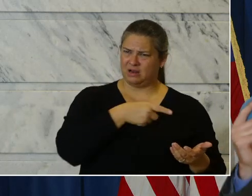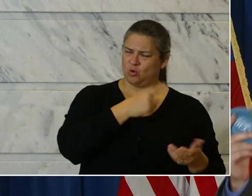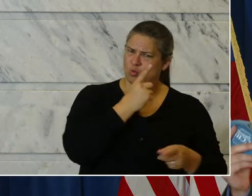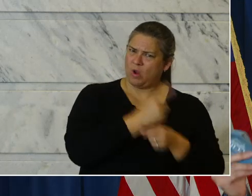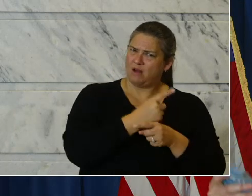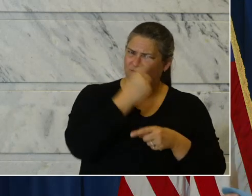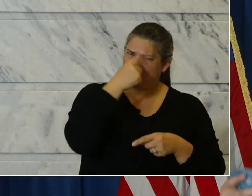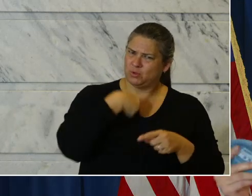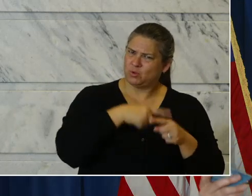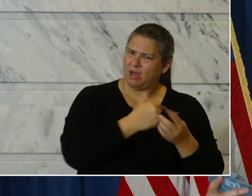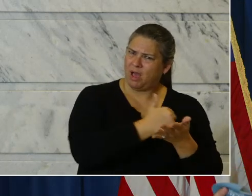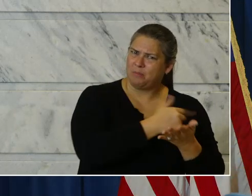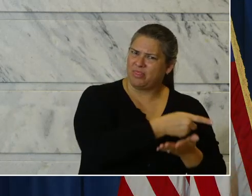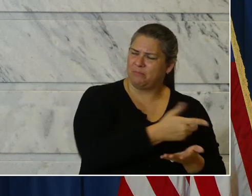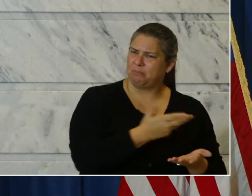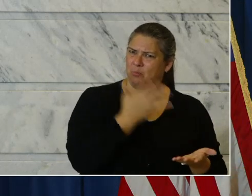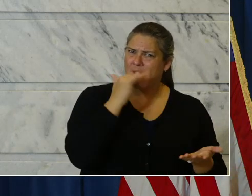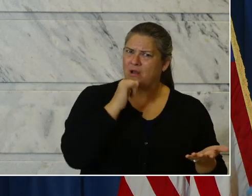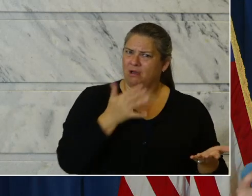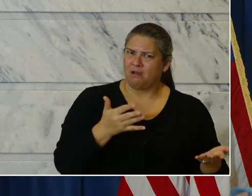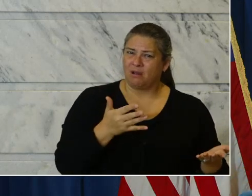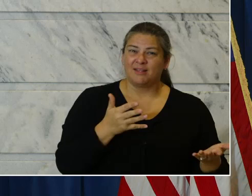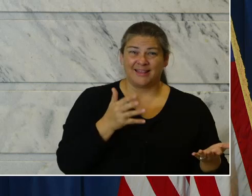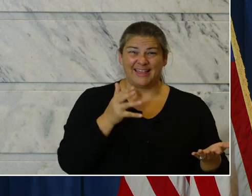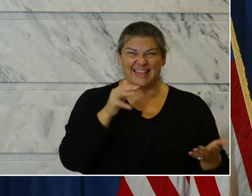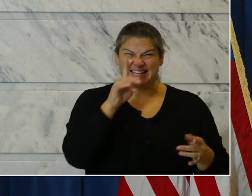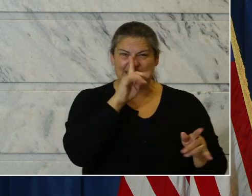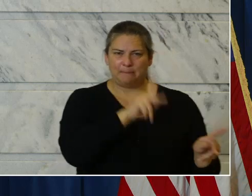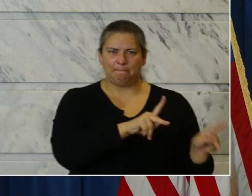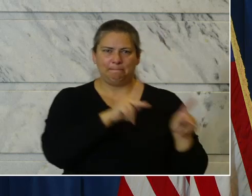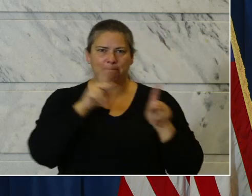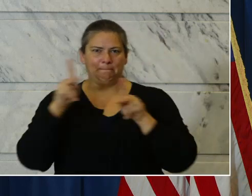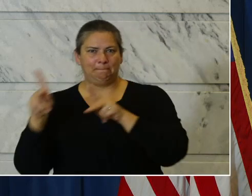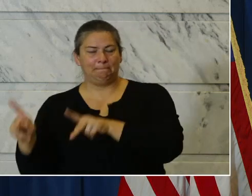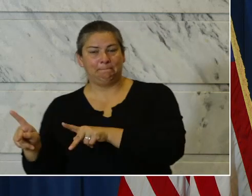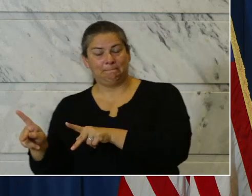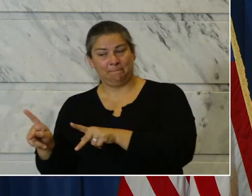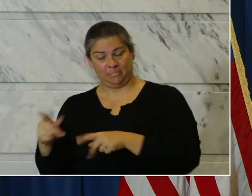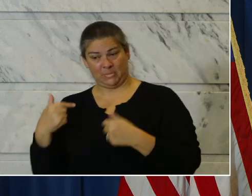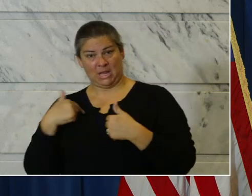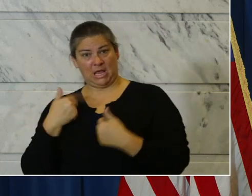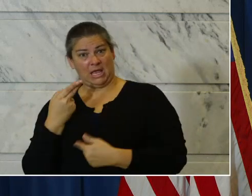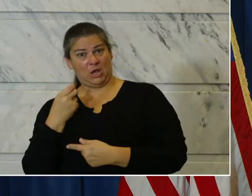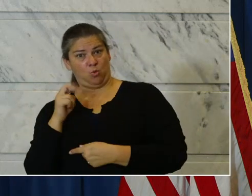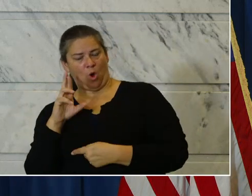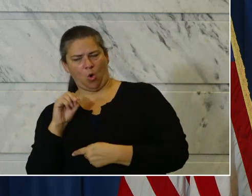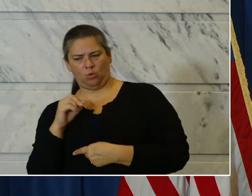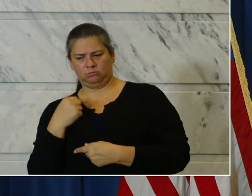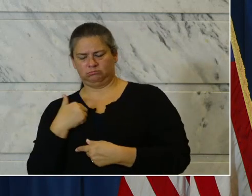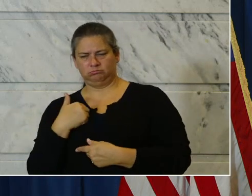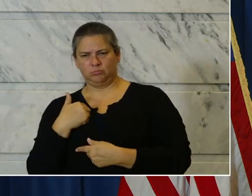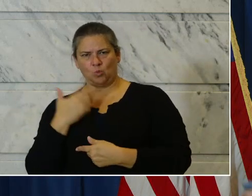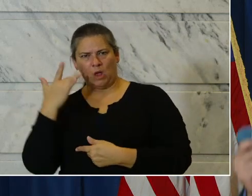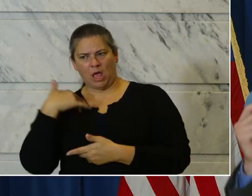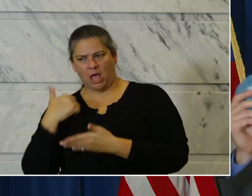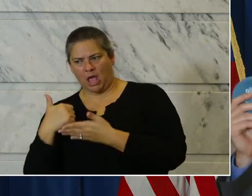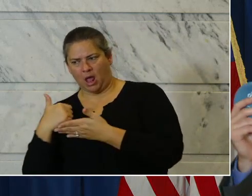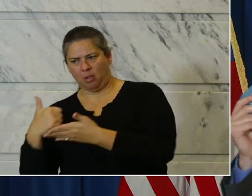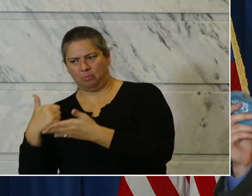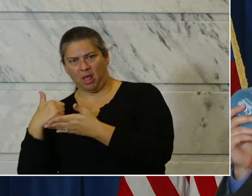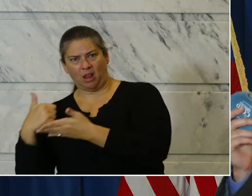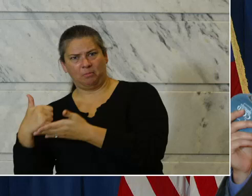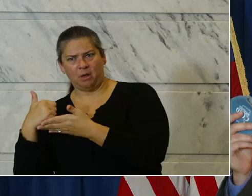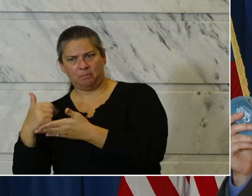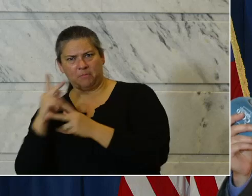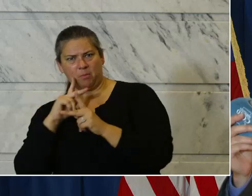us to get them to wear masks and do other things. If you want to be a hero in your own life, if you want to save a life today, all you got to do